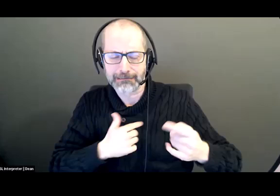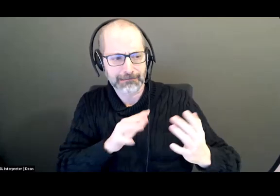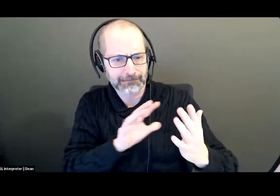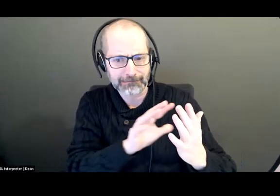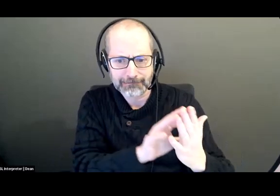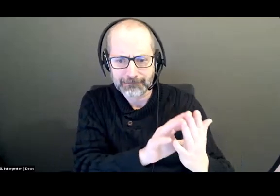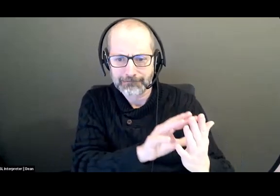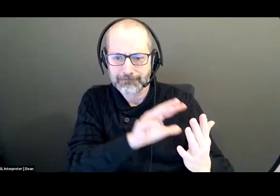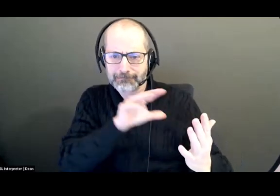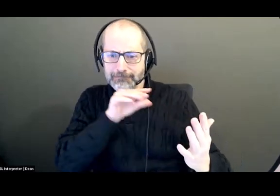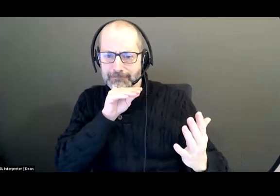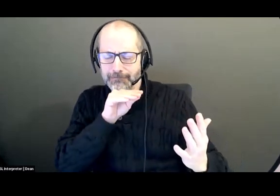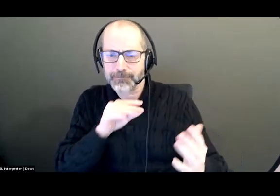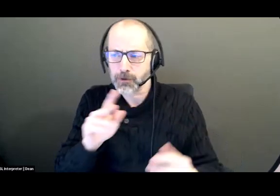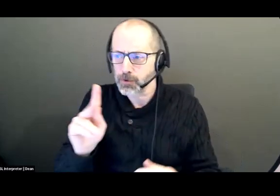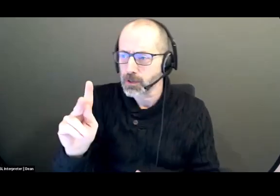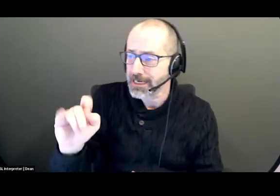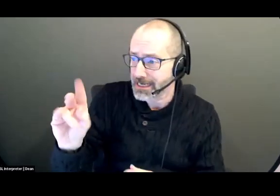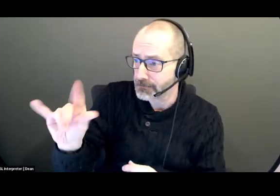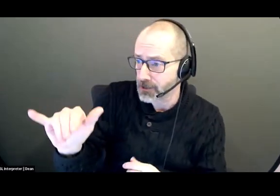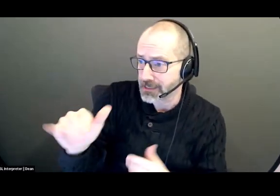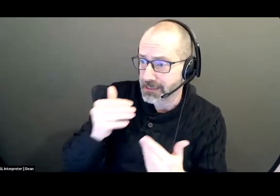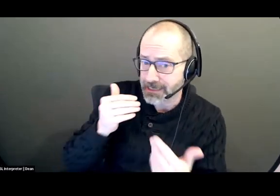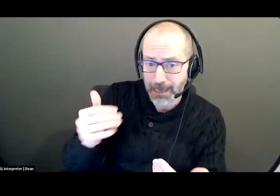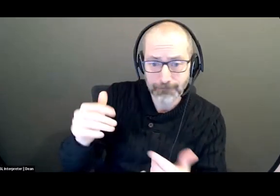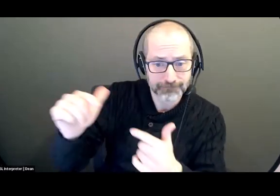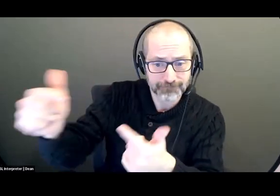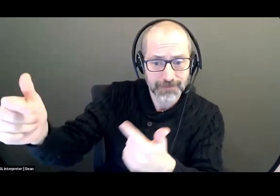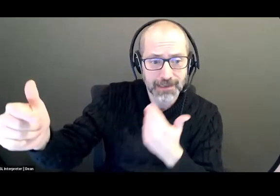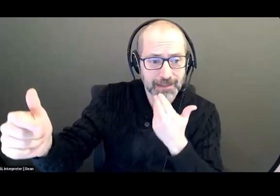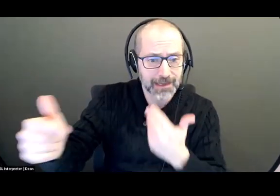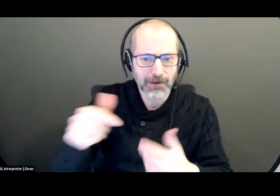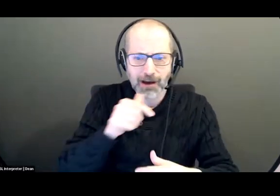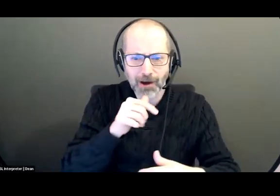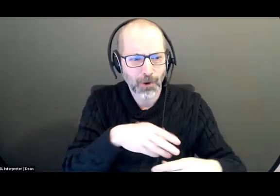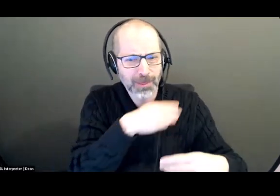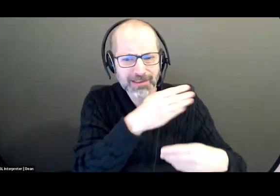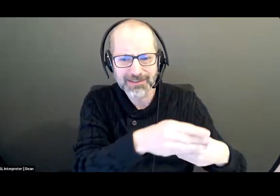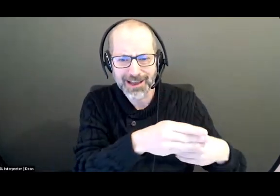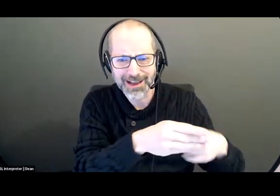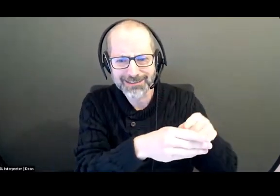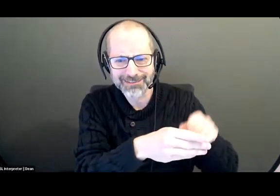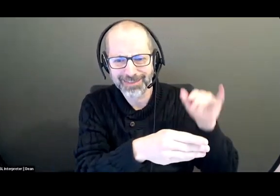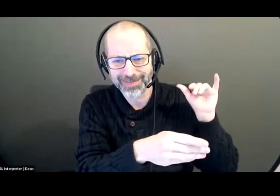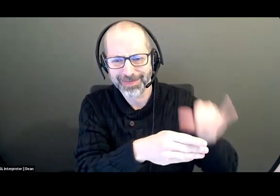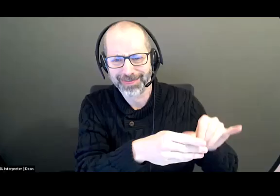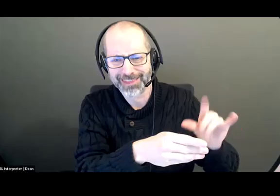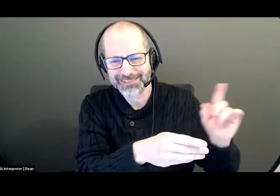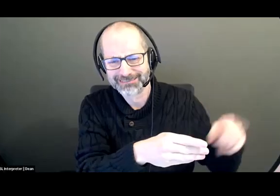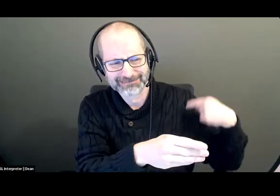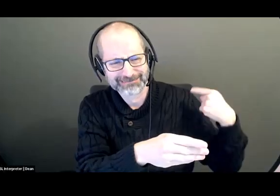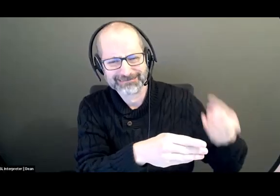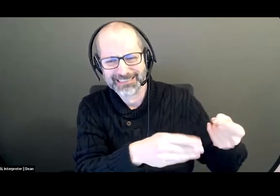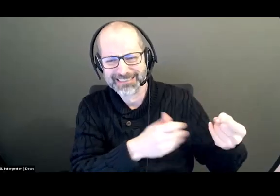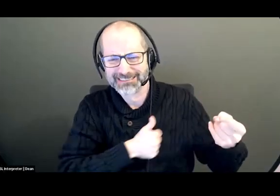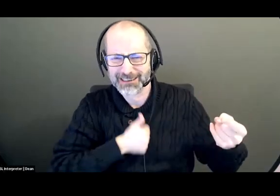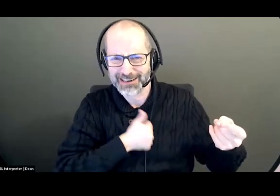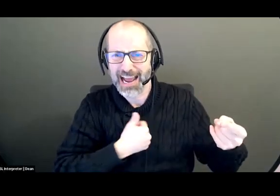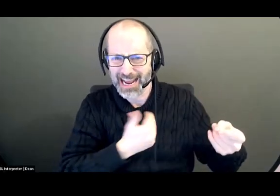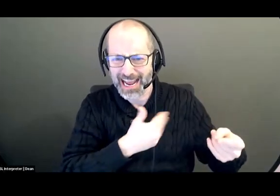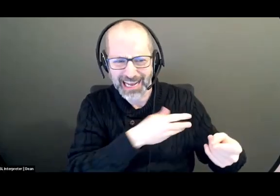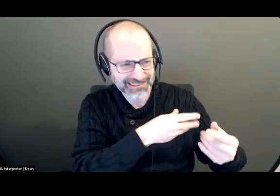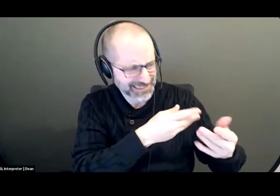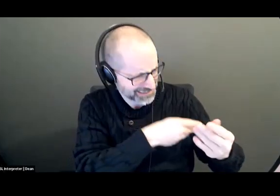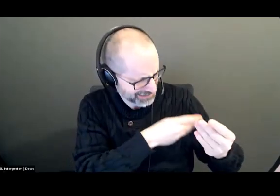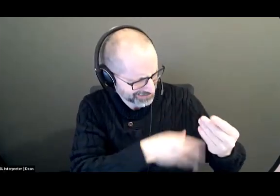and also to see the person reflected back to us. So thank you, and I'd like to pass it on to Kimberly now. And I didn't progress the slides, and